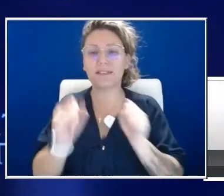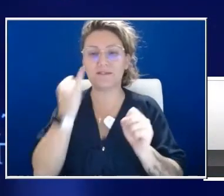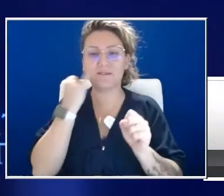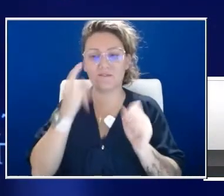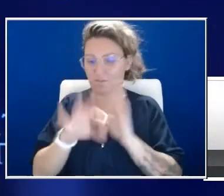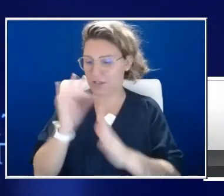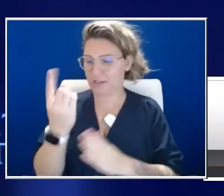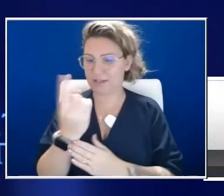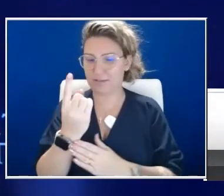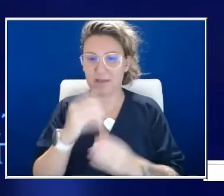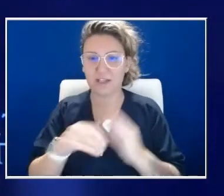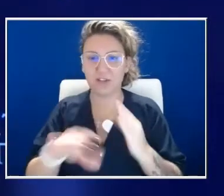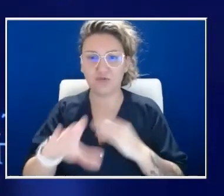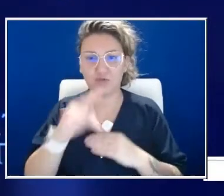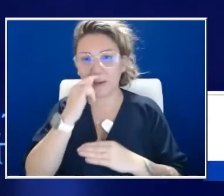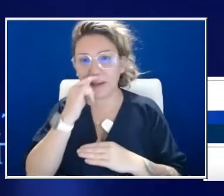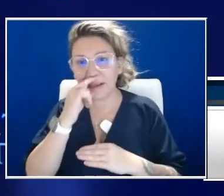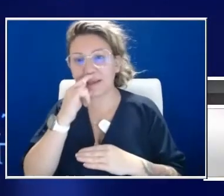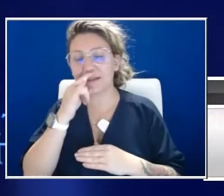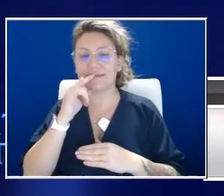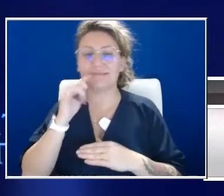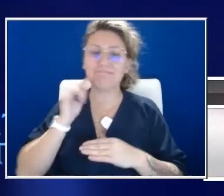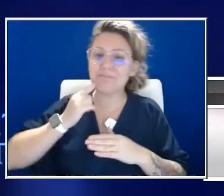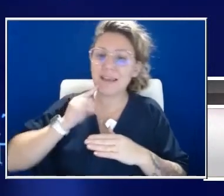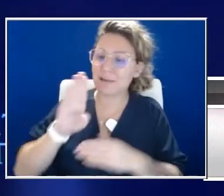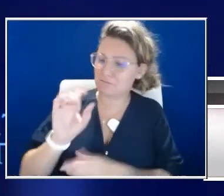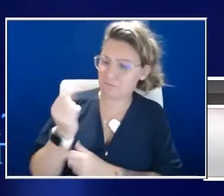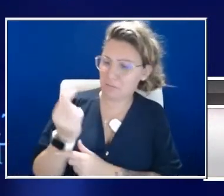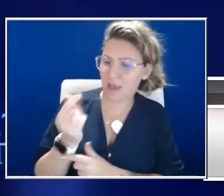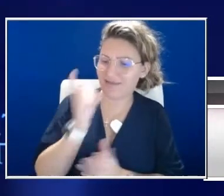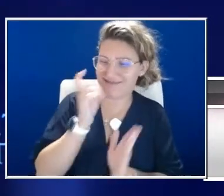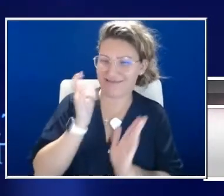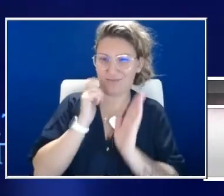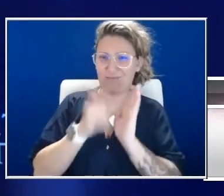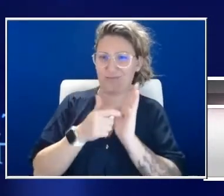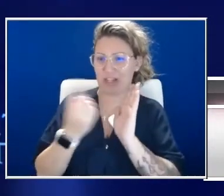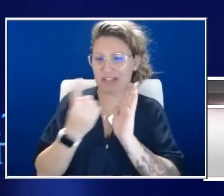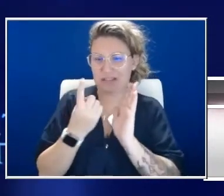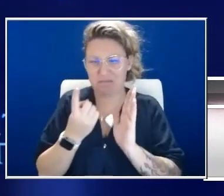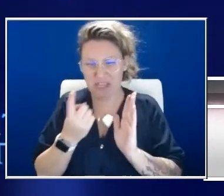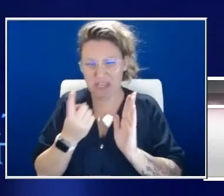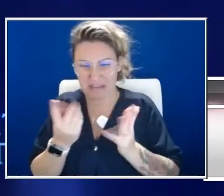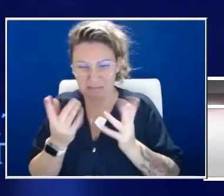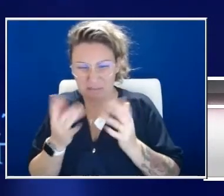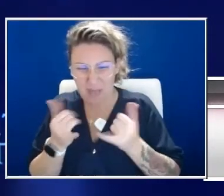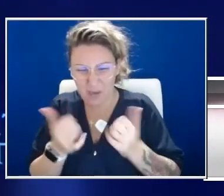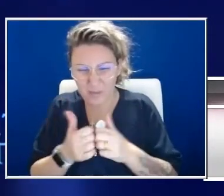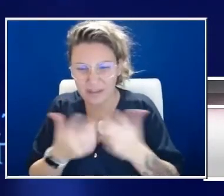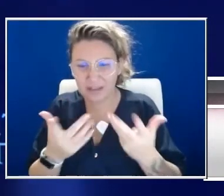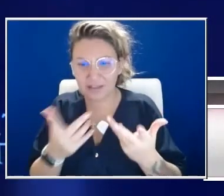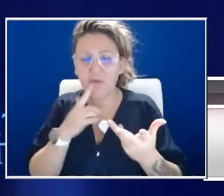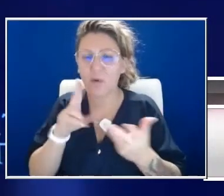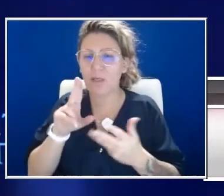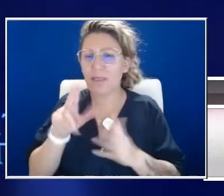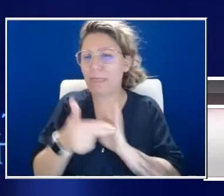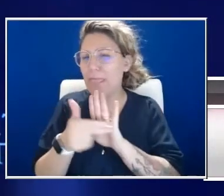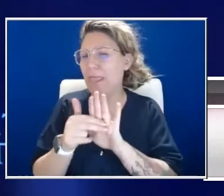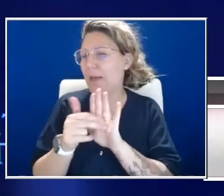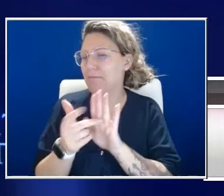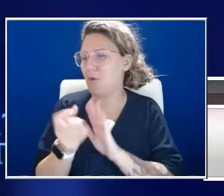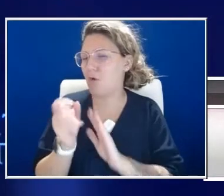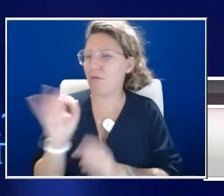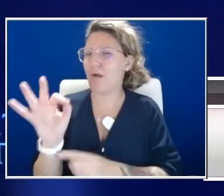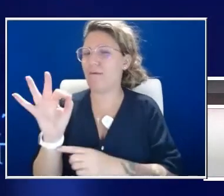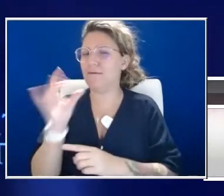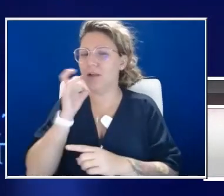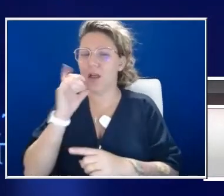kid's candy bag that you don't recognize, something that looks tampered with, something that the label's a little off, something that just doesn't look right,